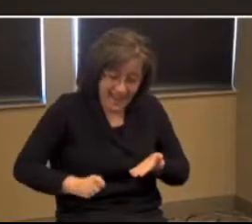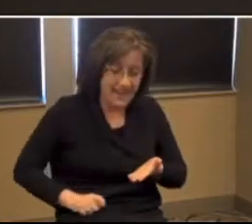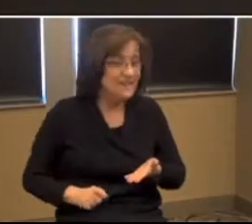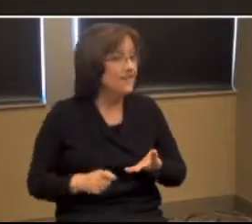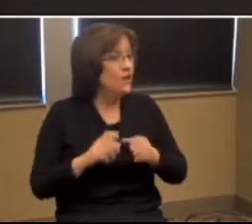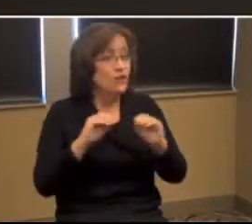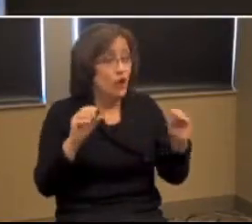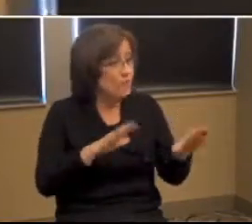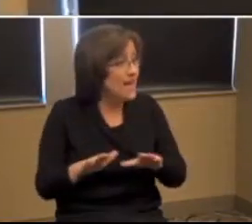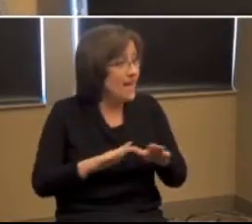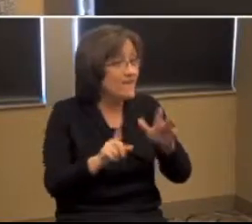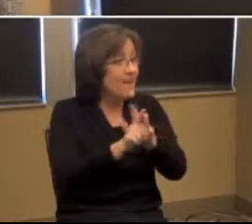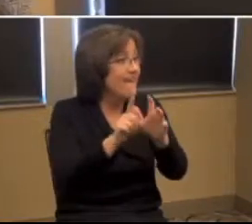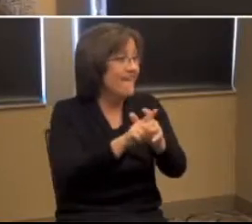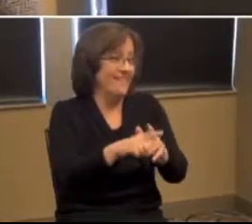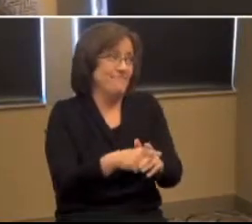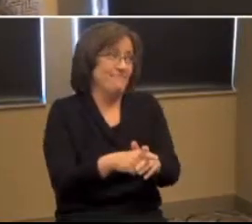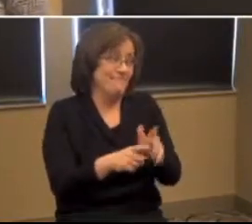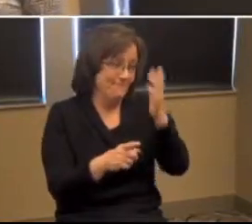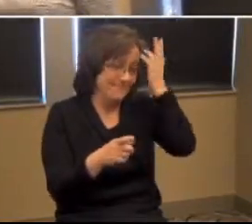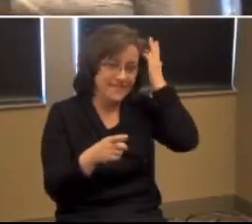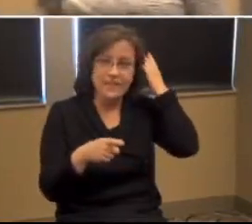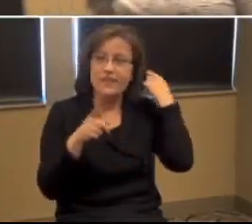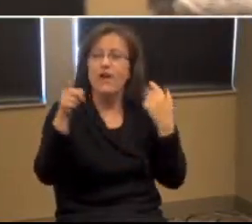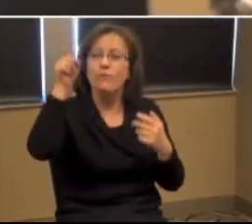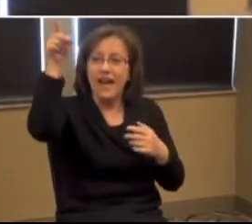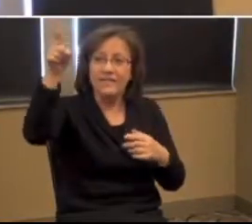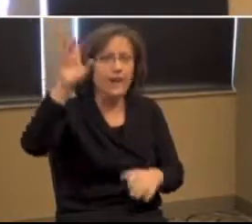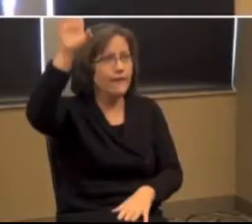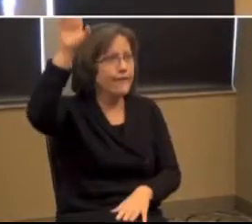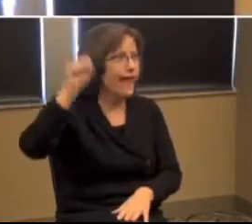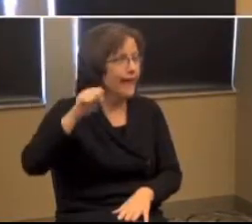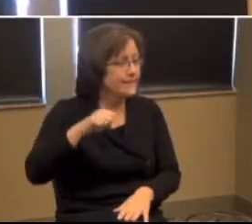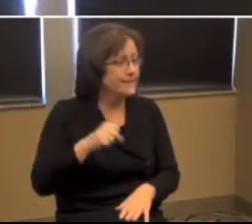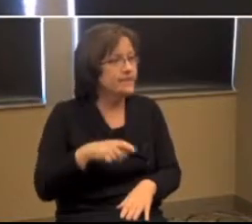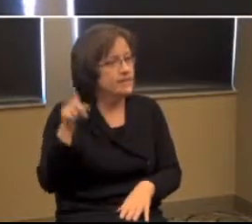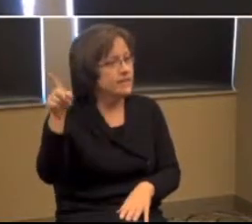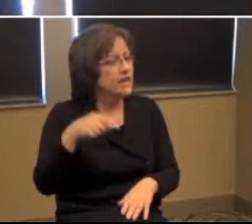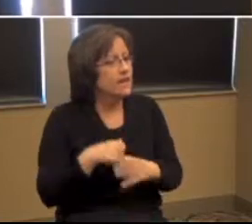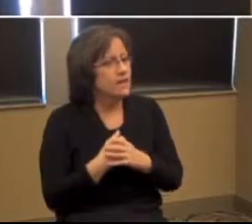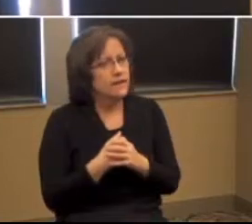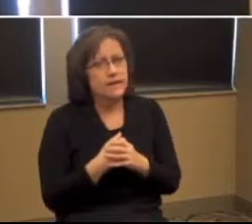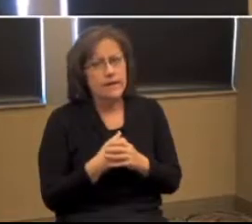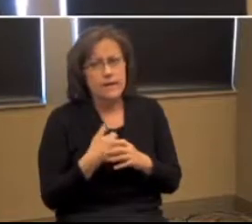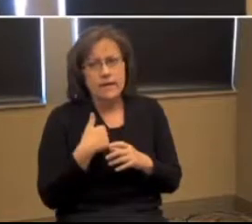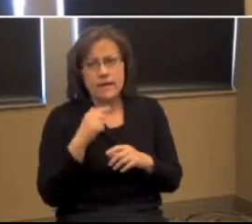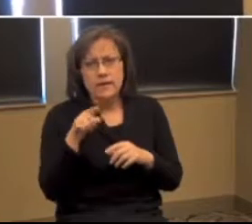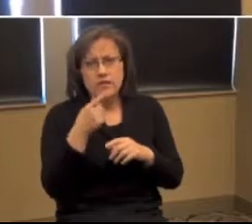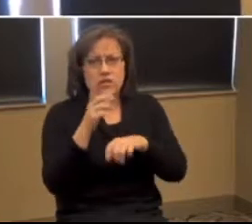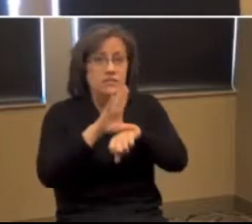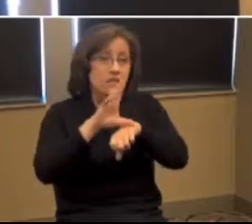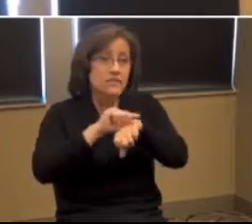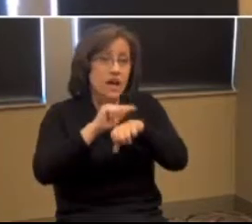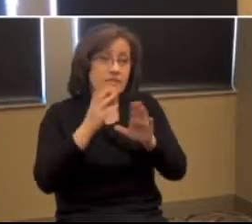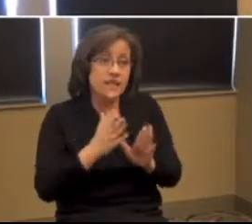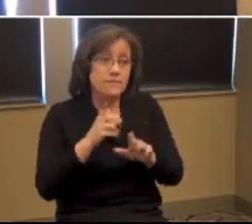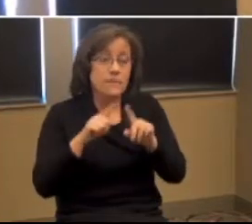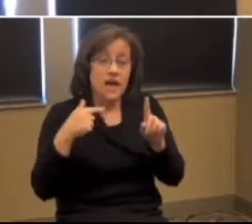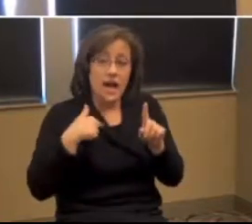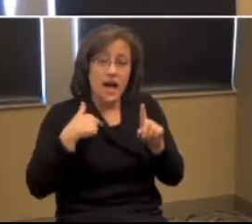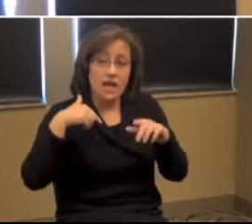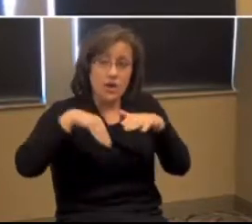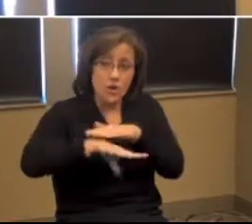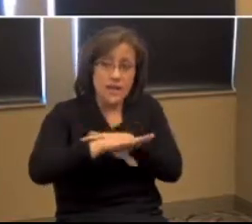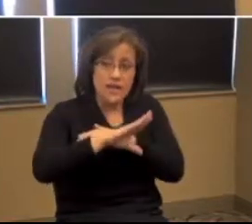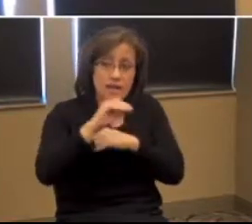had. A lot yes, back there. I'm a consultant, but I go in